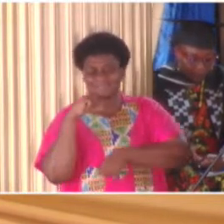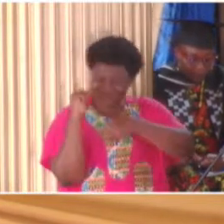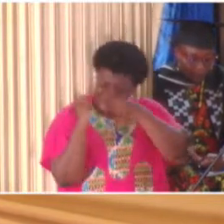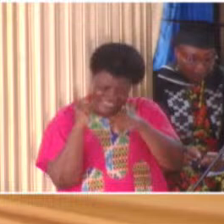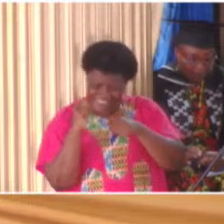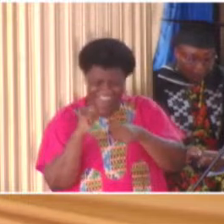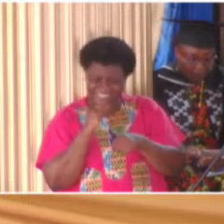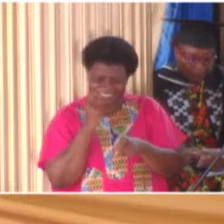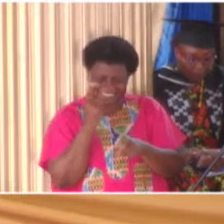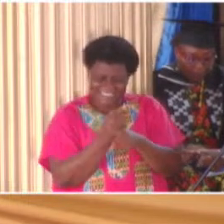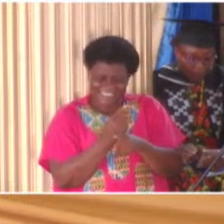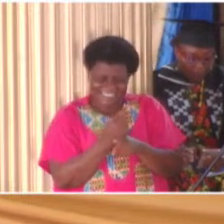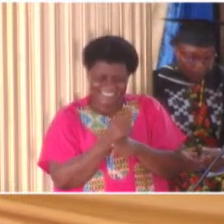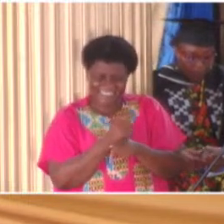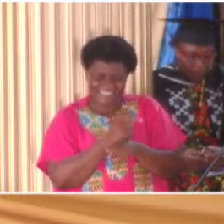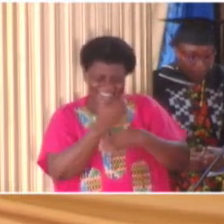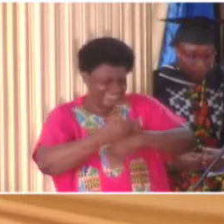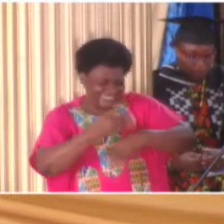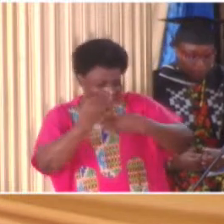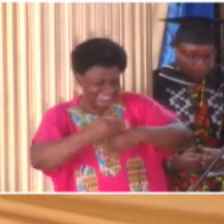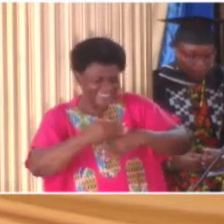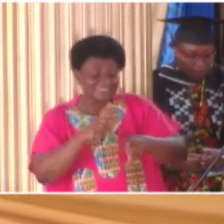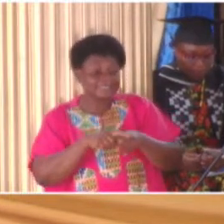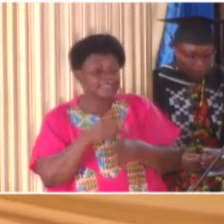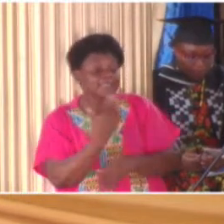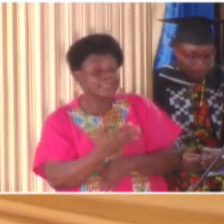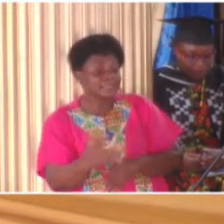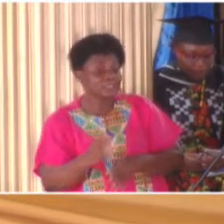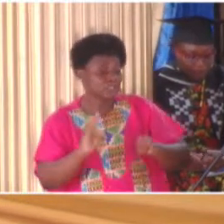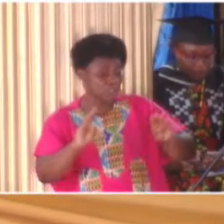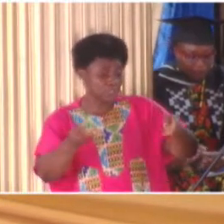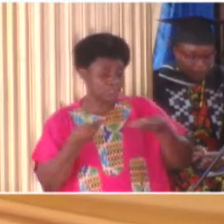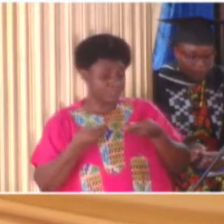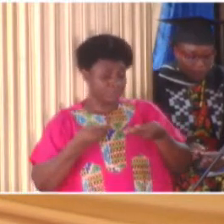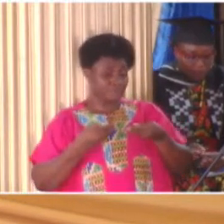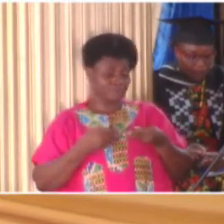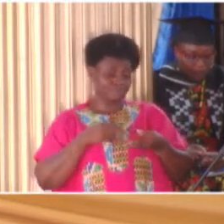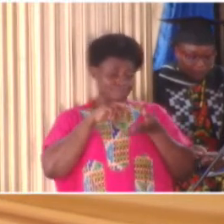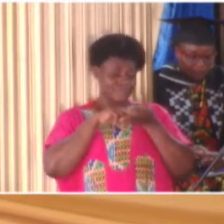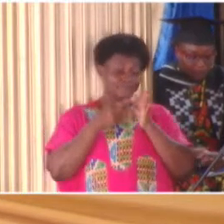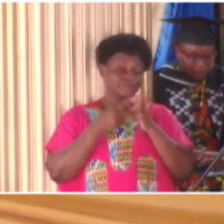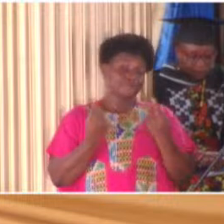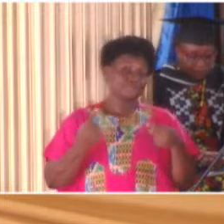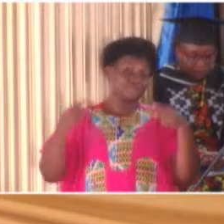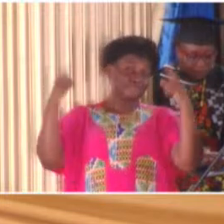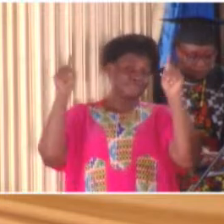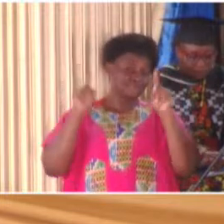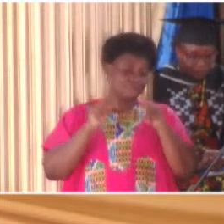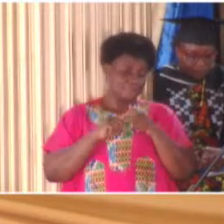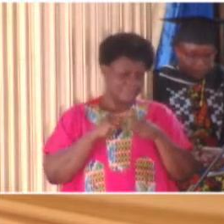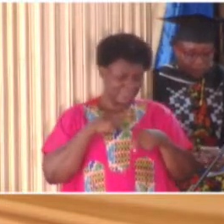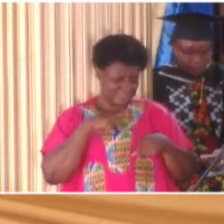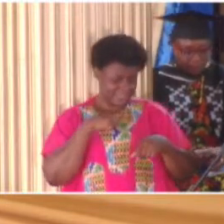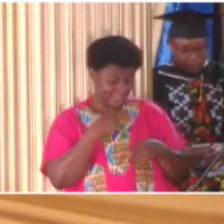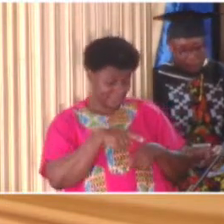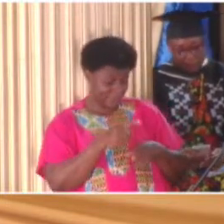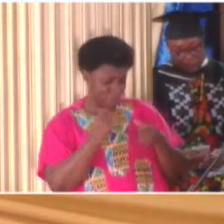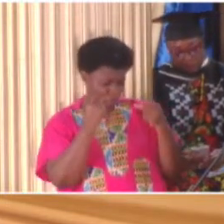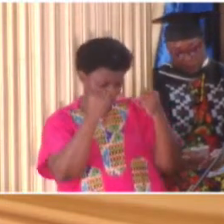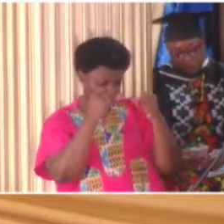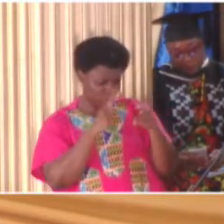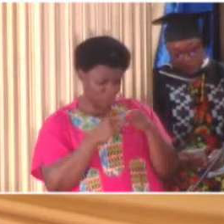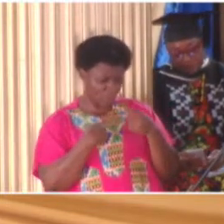obstacles. They are the very things that give meaning to our success. They are the forge that strengthen our